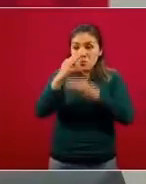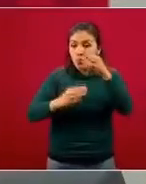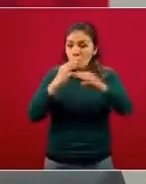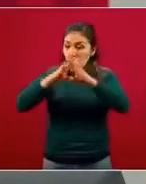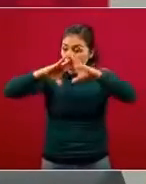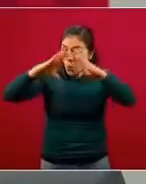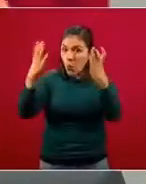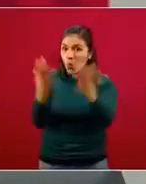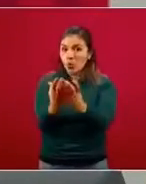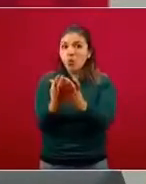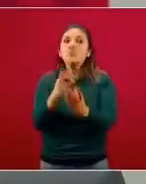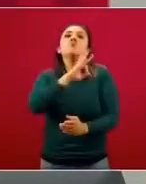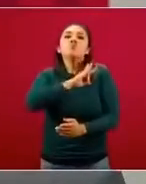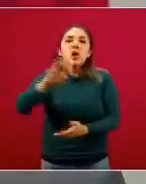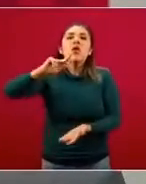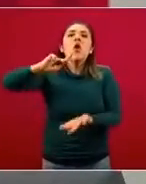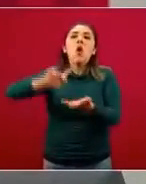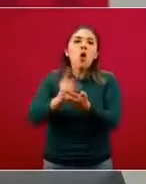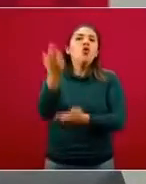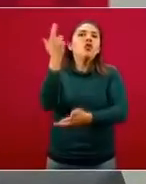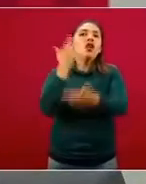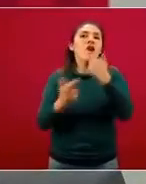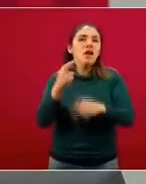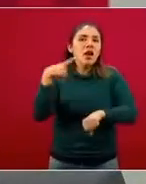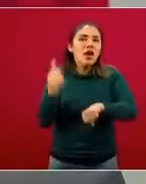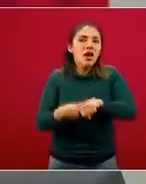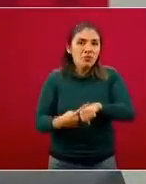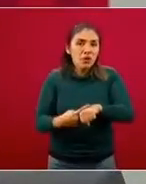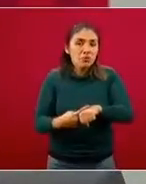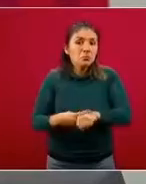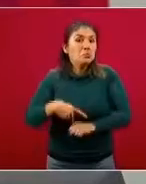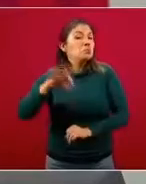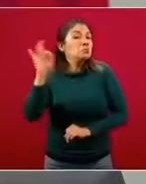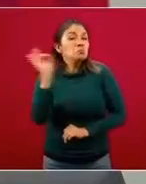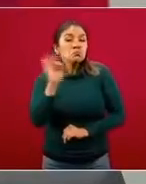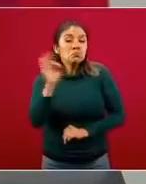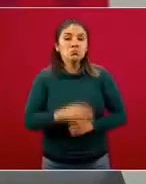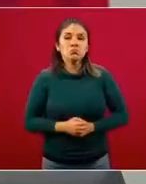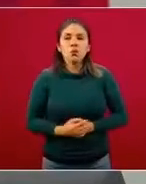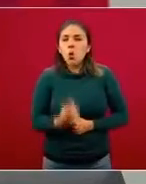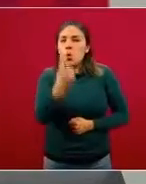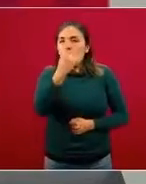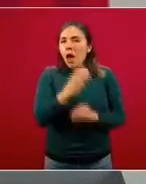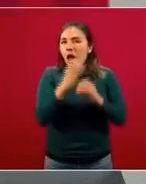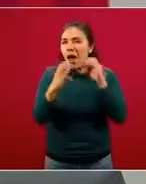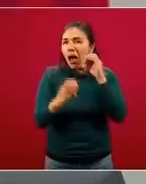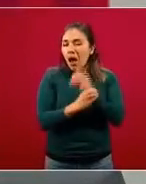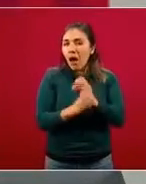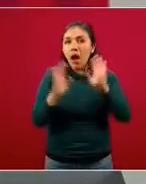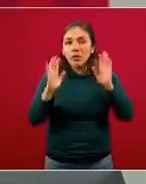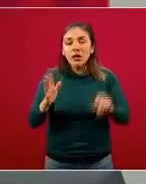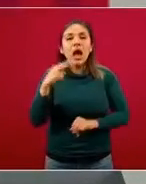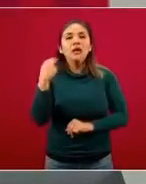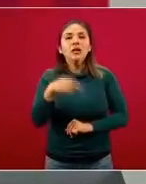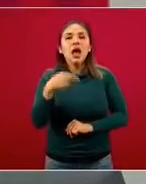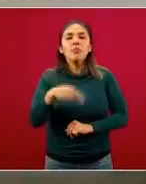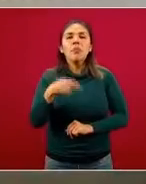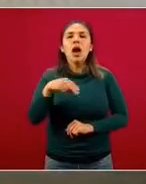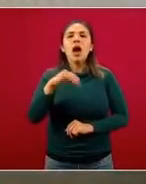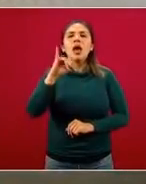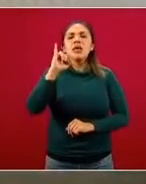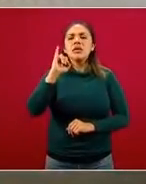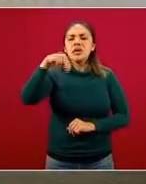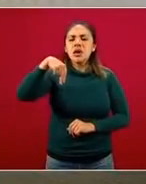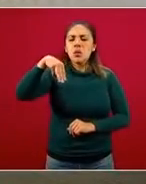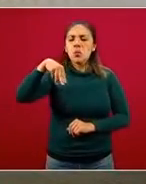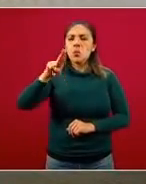mundo, because when siempre infectious puede disease, regresar a the un whole país, world can come excepto que back to a alcancemos un country, elemento except que técnicamente se llama if inmunidad de rebaño,